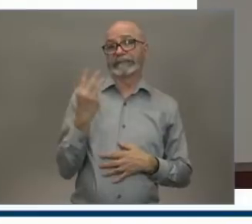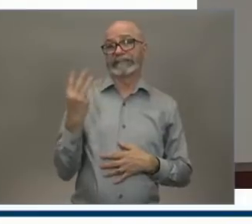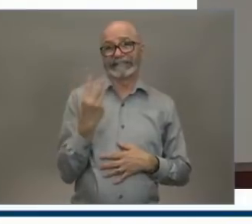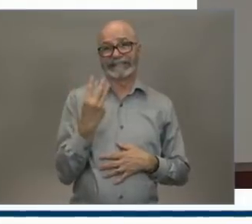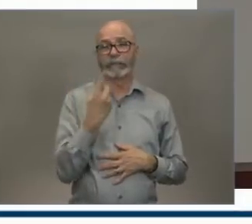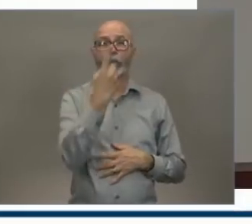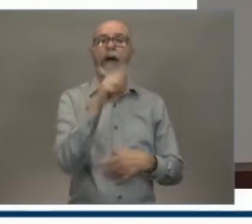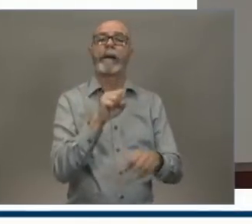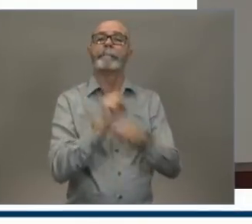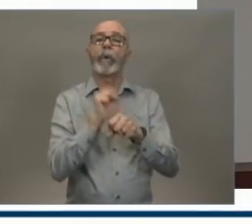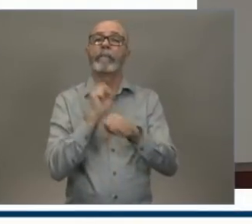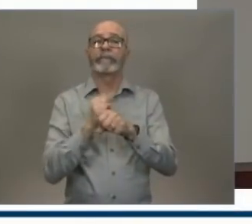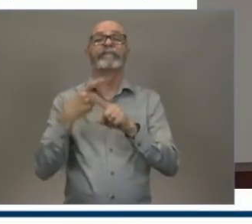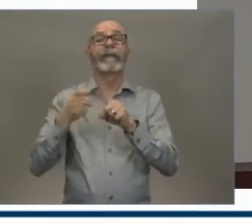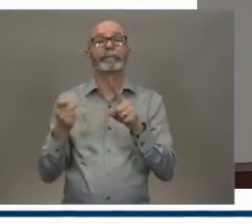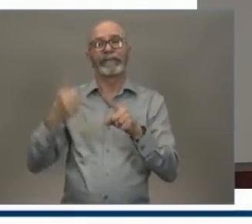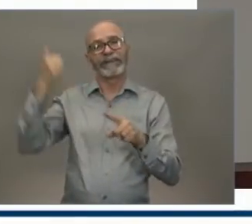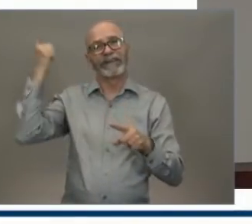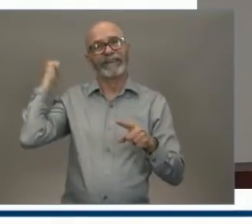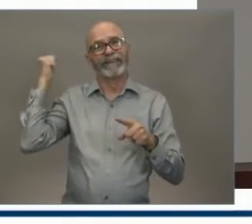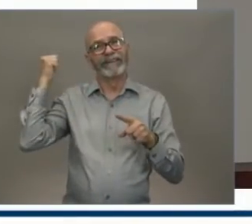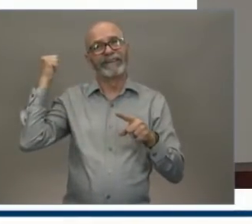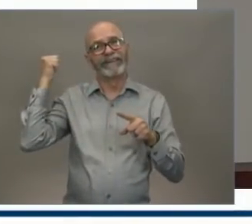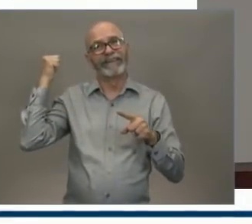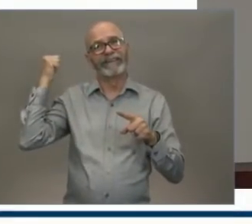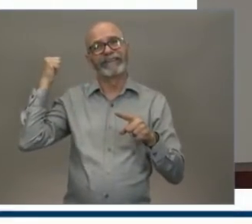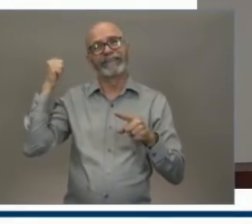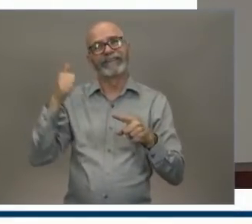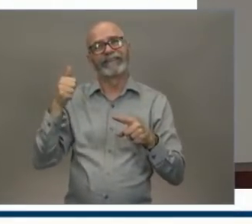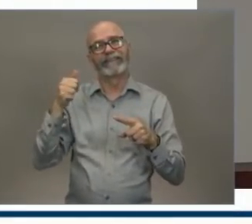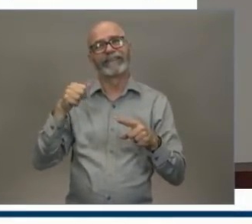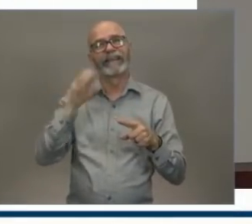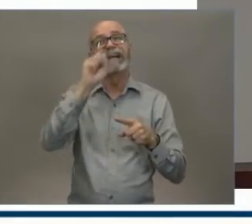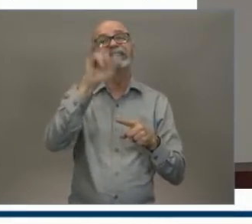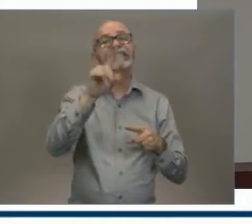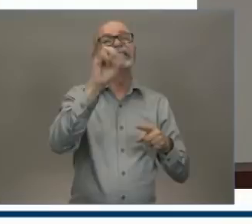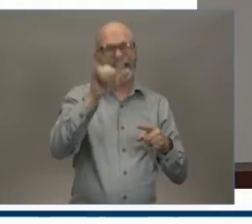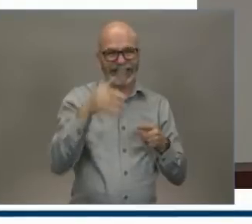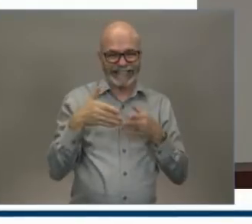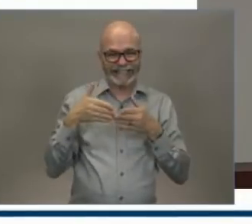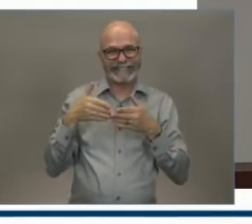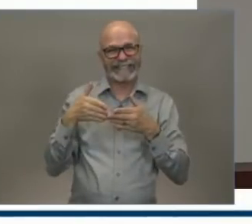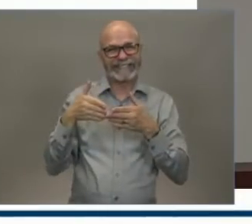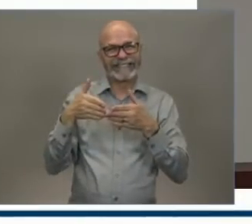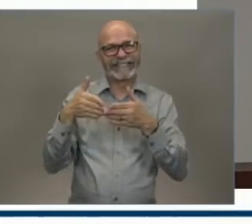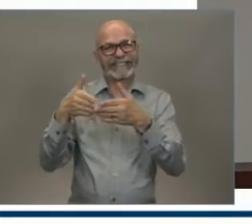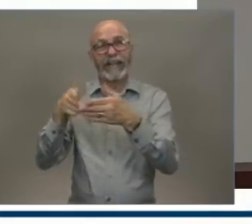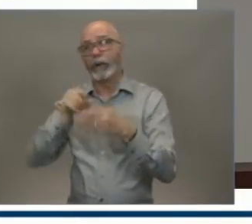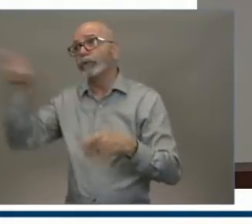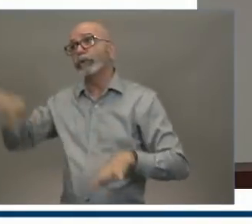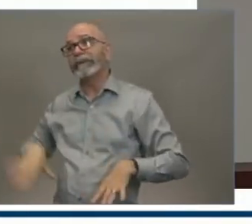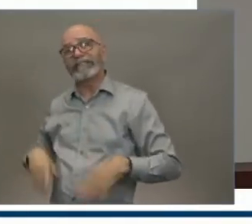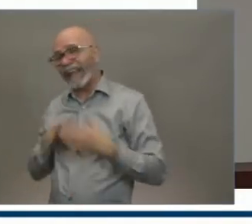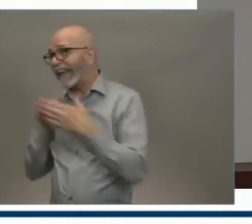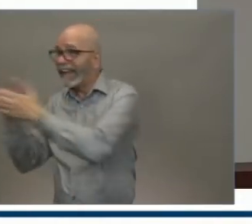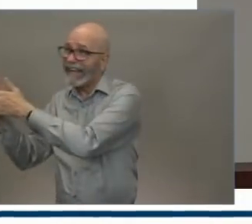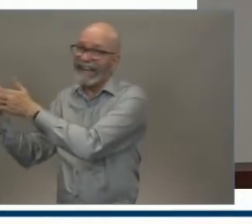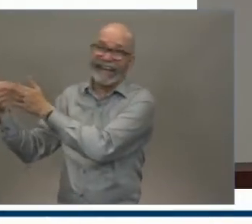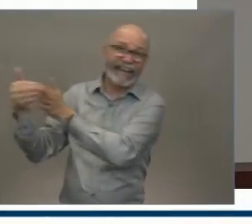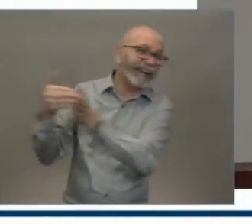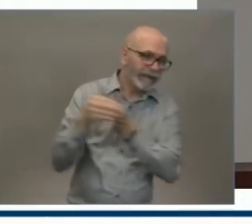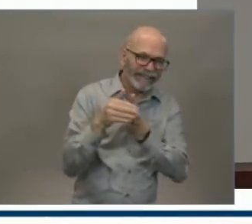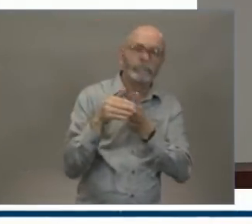the Marine Atlantic ferries on the run between Sydney and Port aux Basques. We know now that there has been a second case of